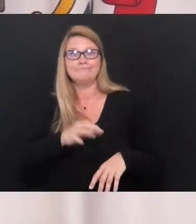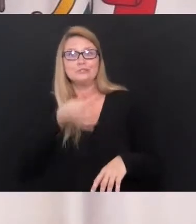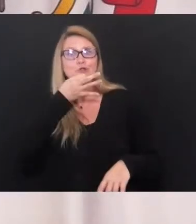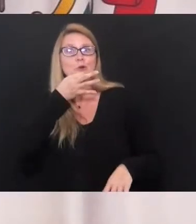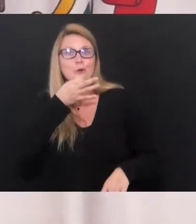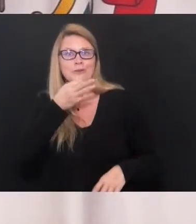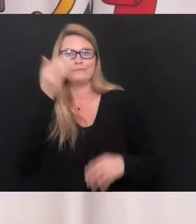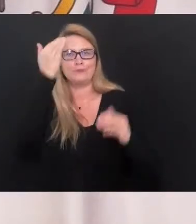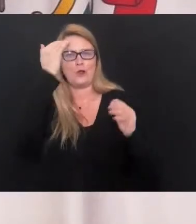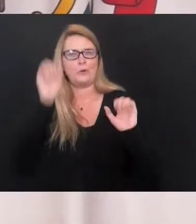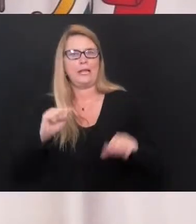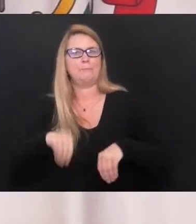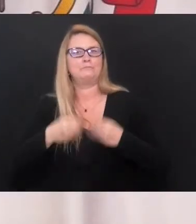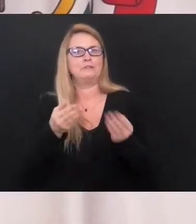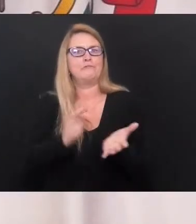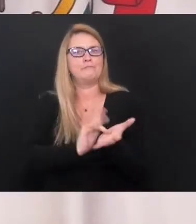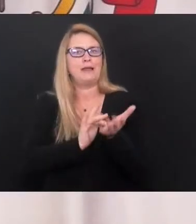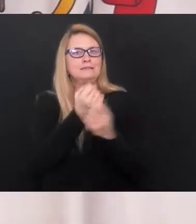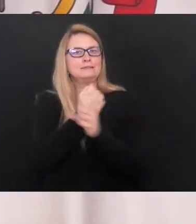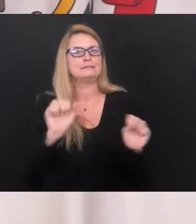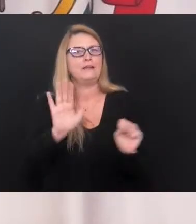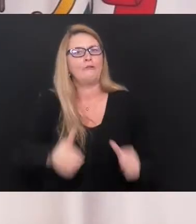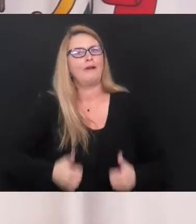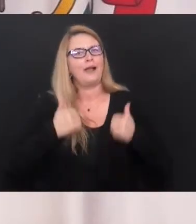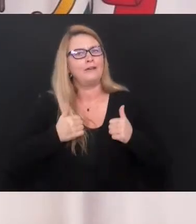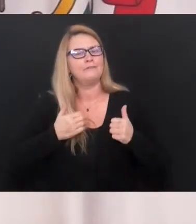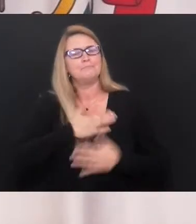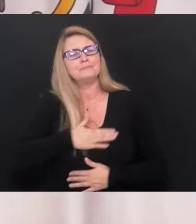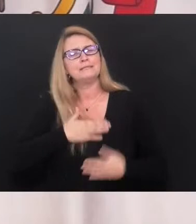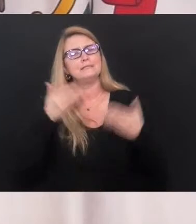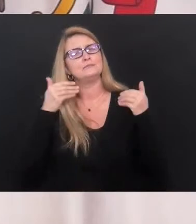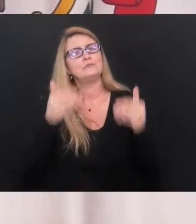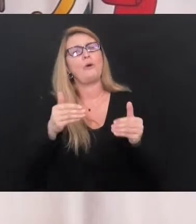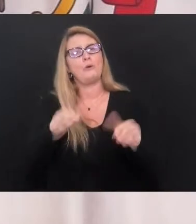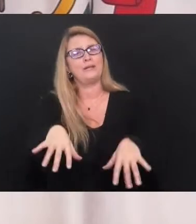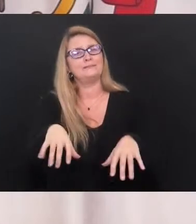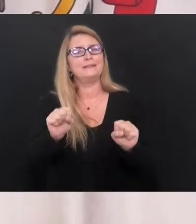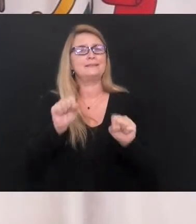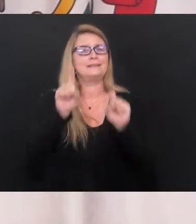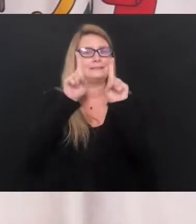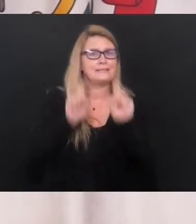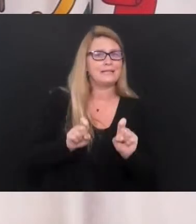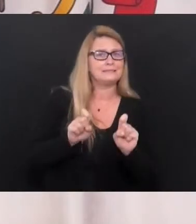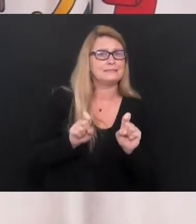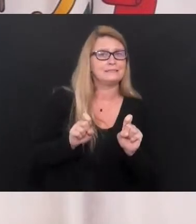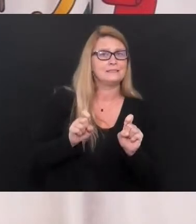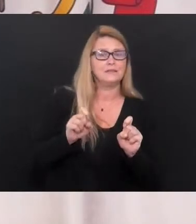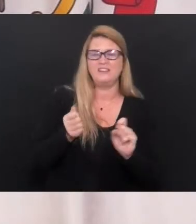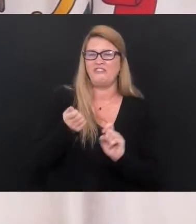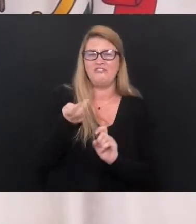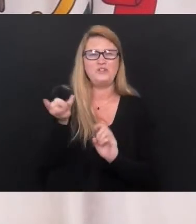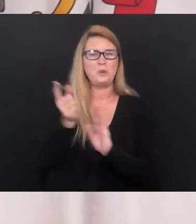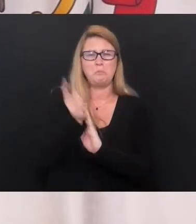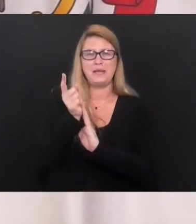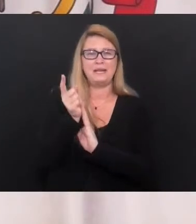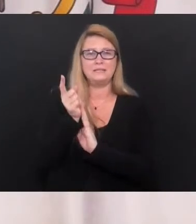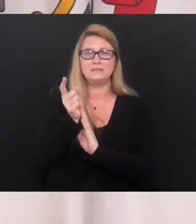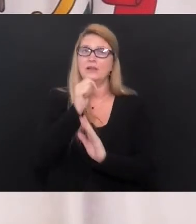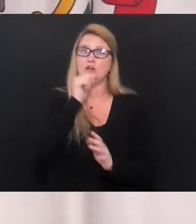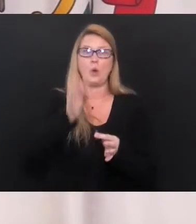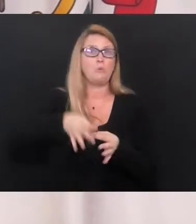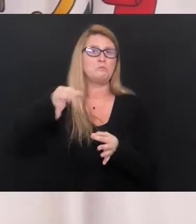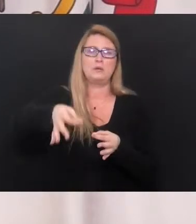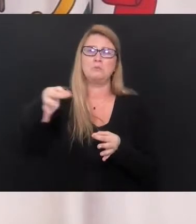and save your life. Just go get tested. It just take a few minutes, and please don't let this linger